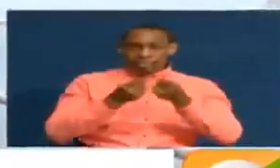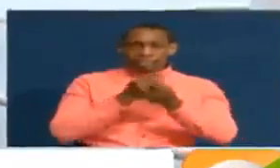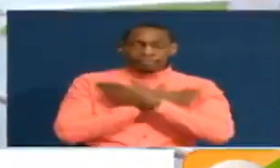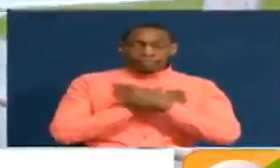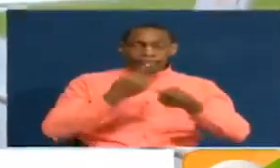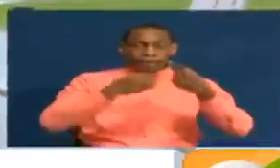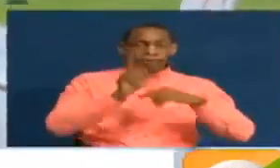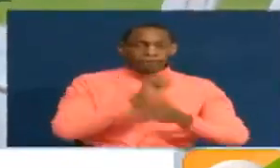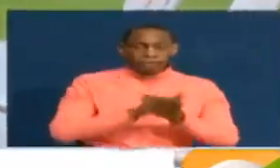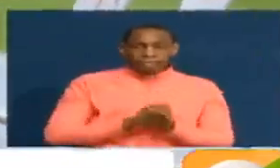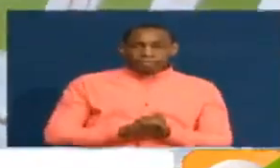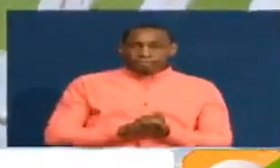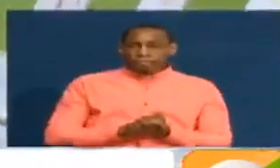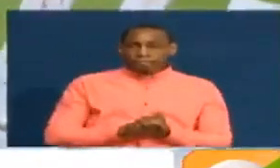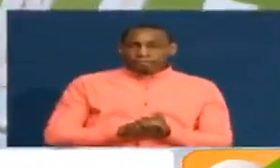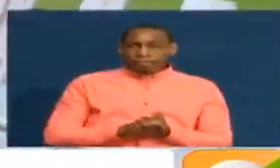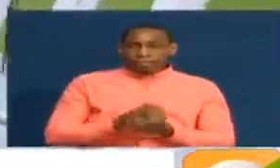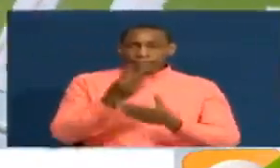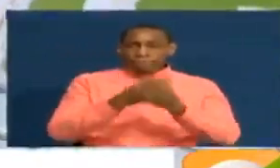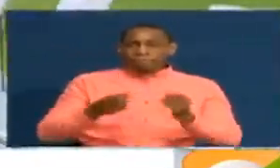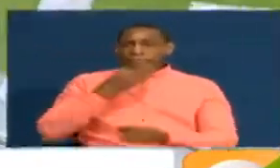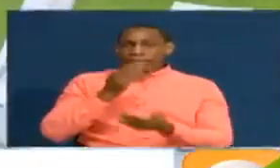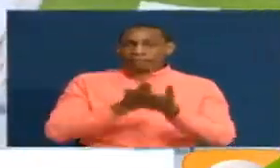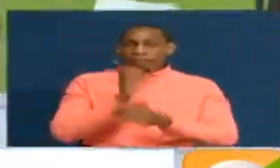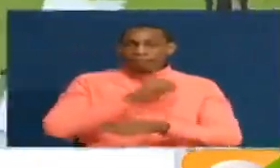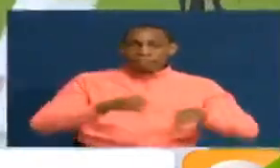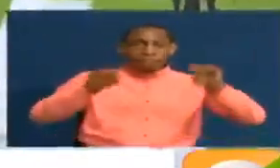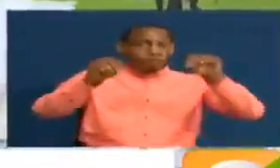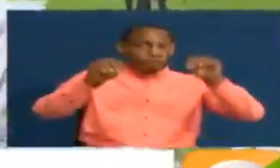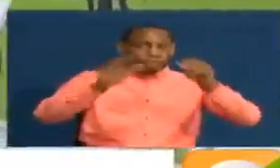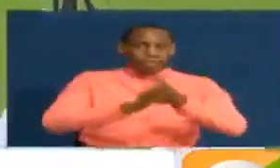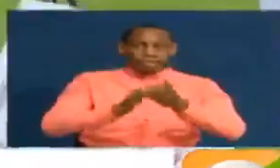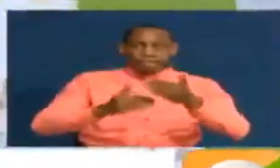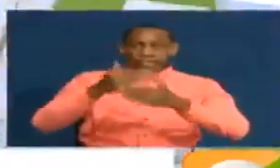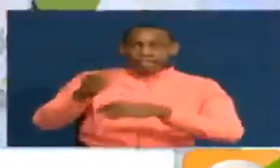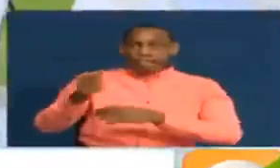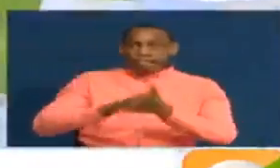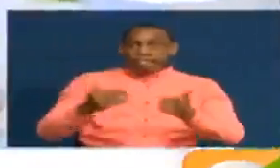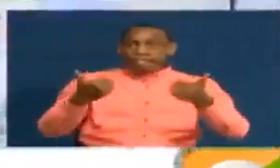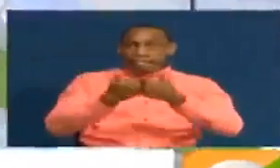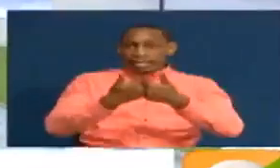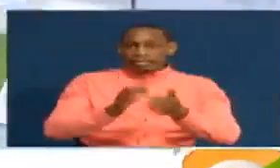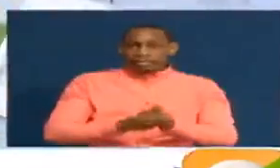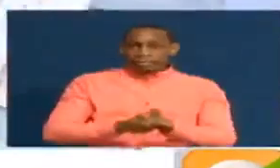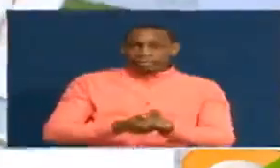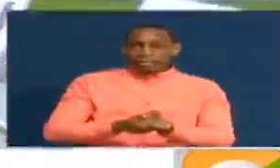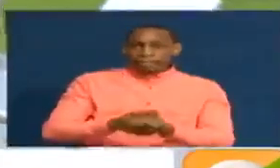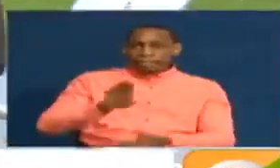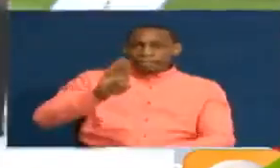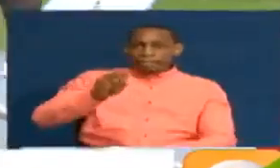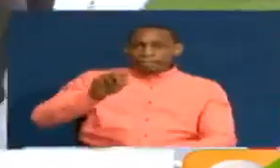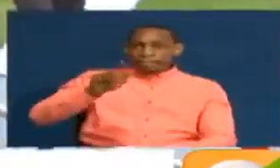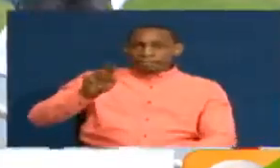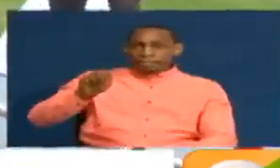move on ahead and take the victory, with both men assured qualification for next month's games. Benjamin